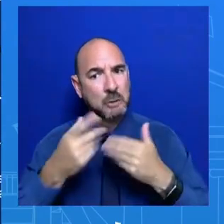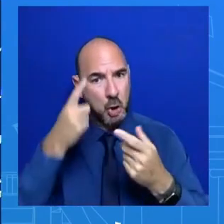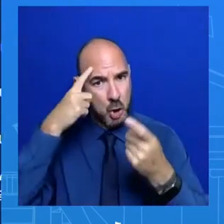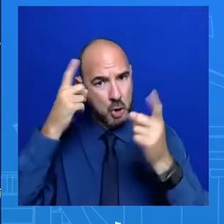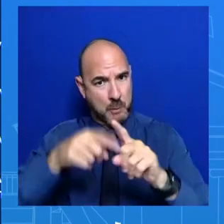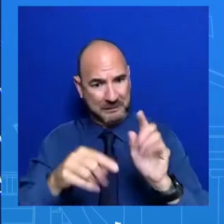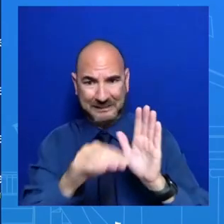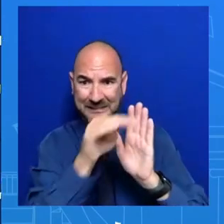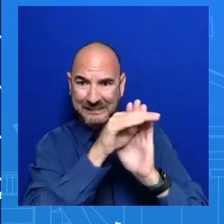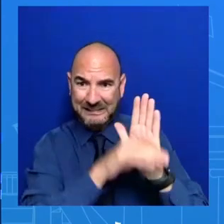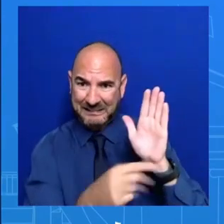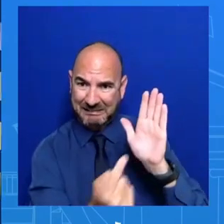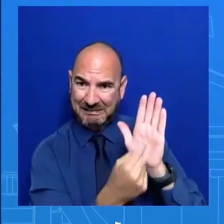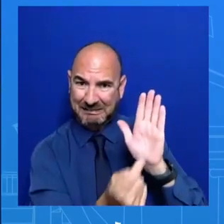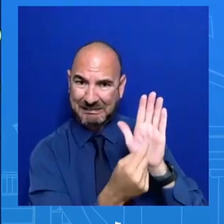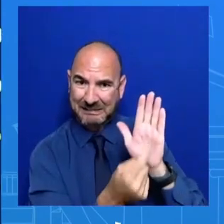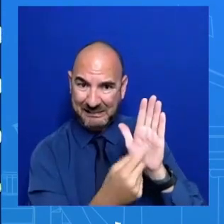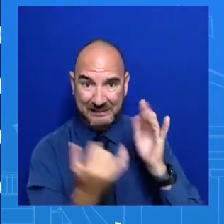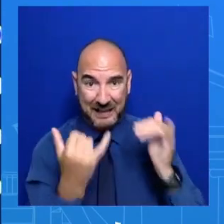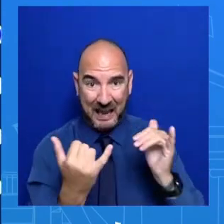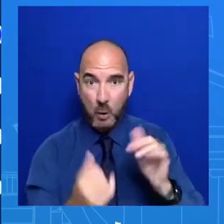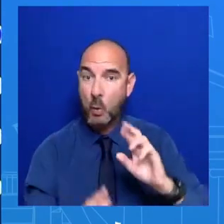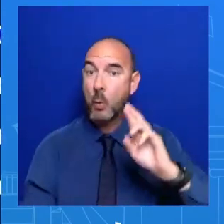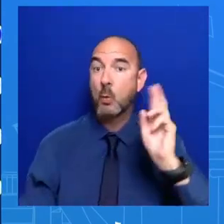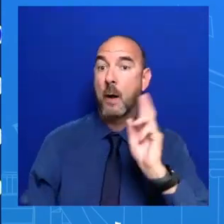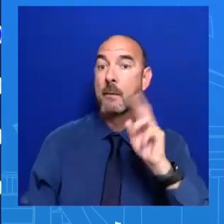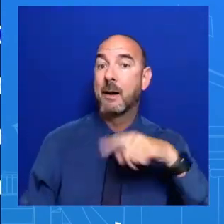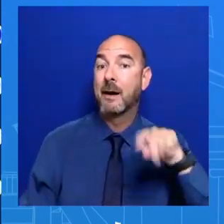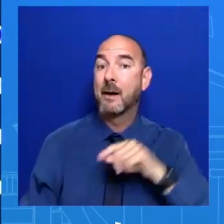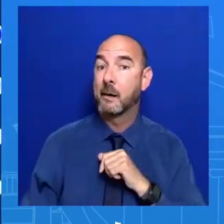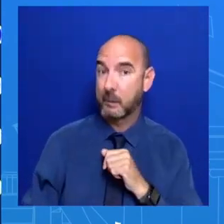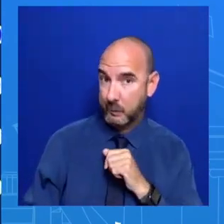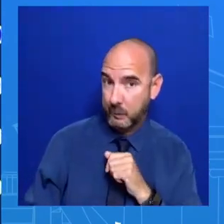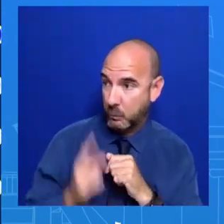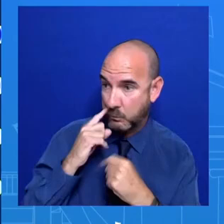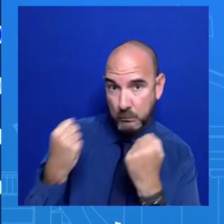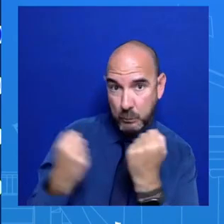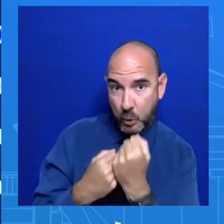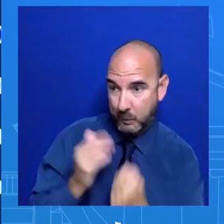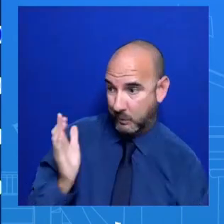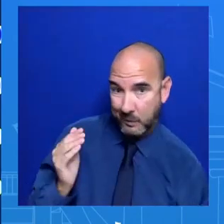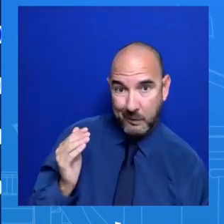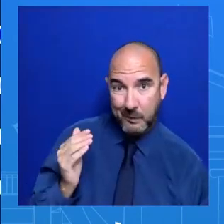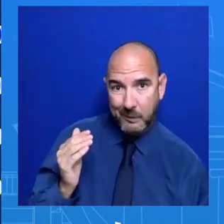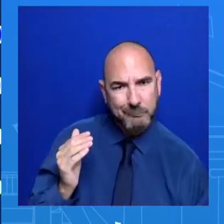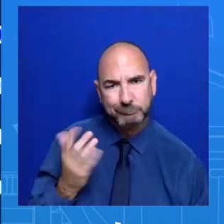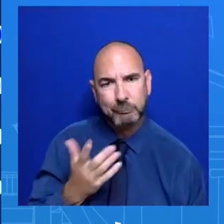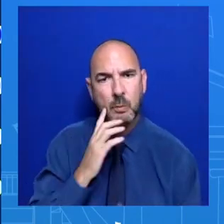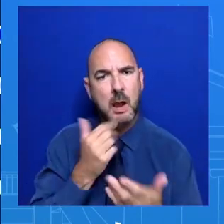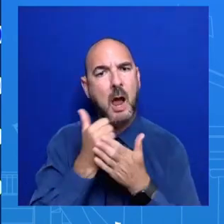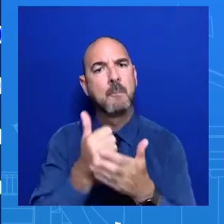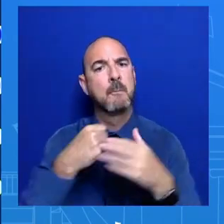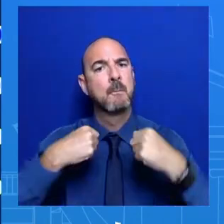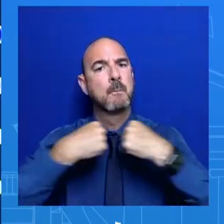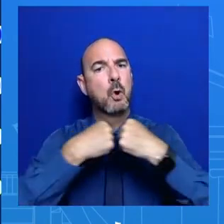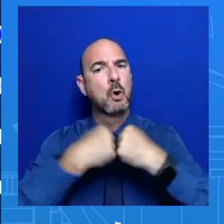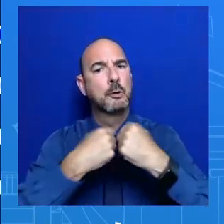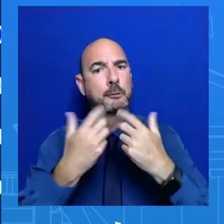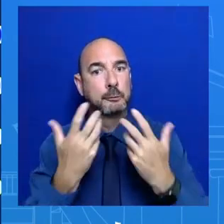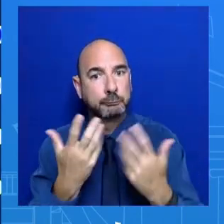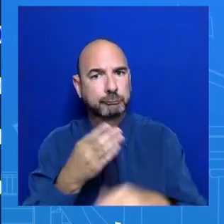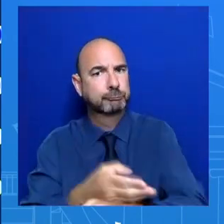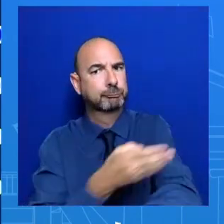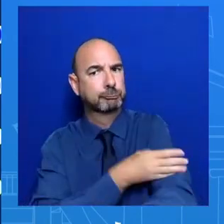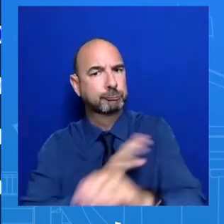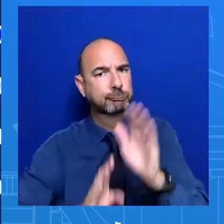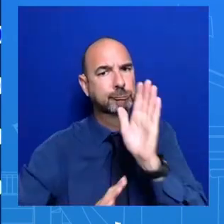Republicans in Congress. Do you actually want to do something to solve the problem, or would you rather use it as a political